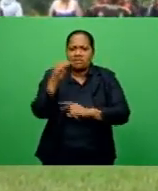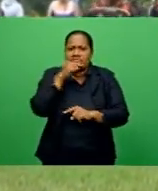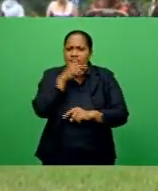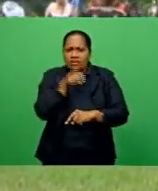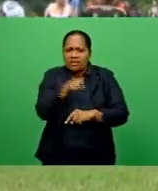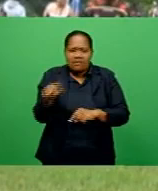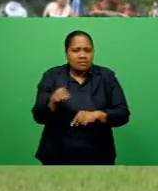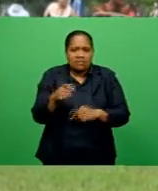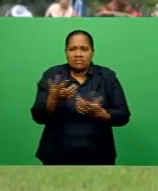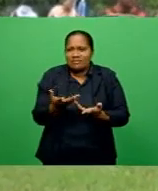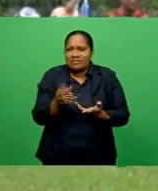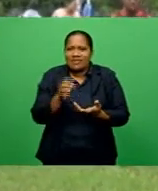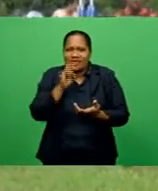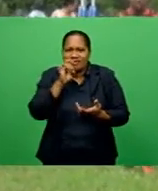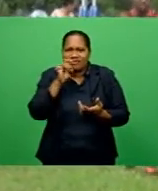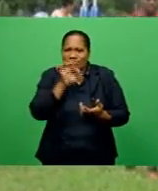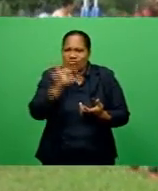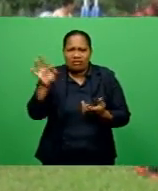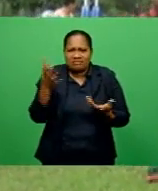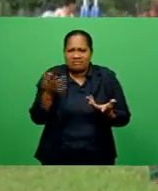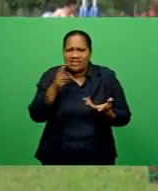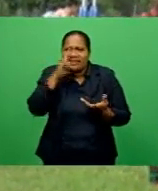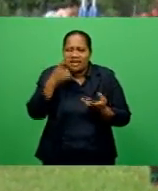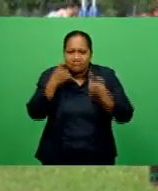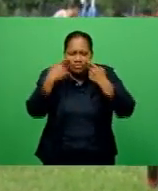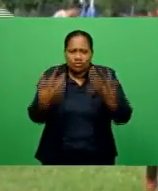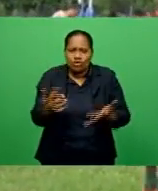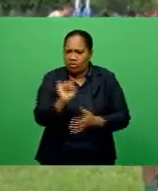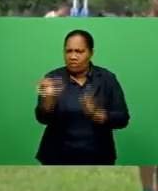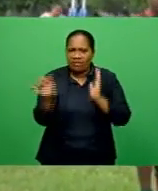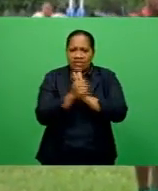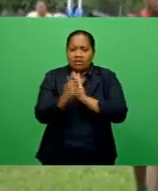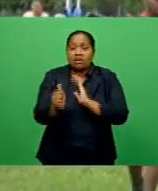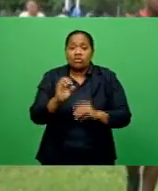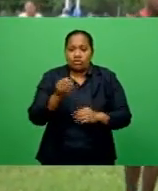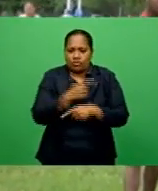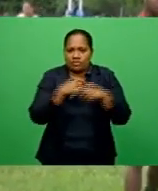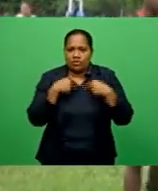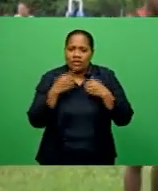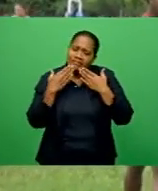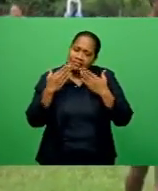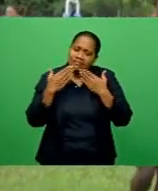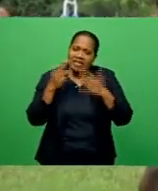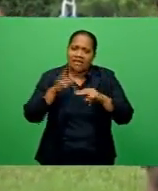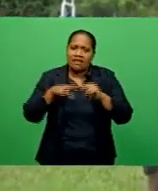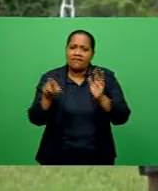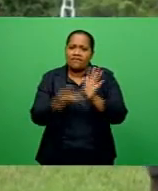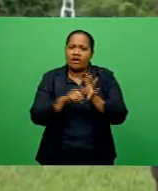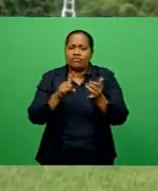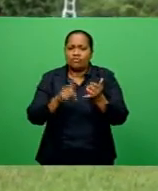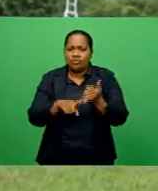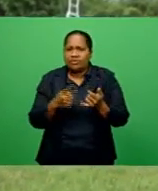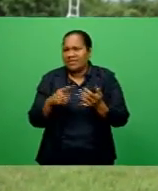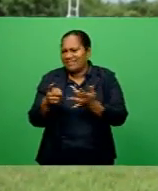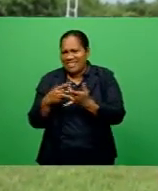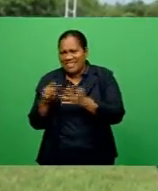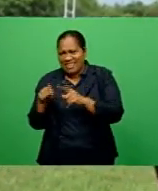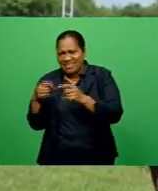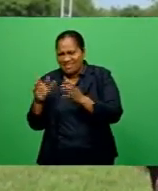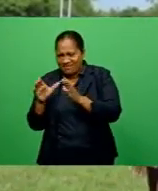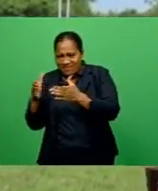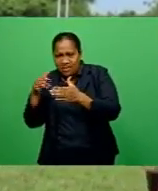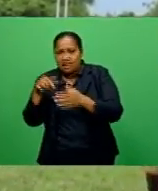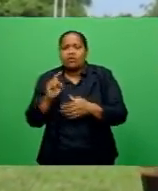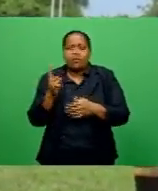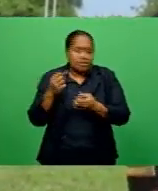their talent. So we are very thankful for the Suva Rugby Union and the FRU for setting up the Junior Escort Shield competition just